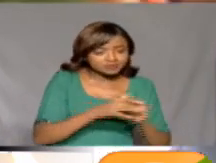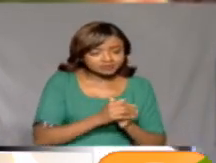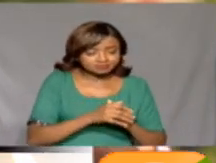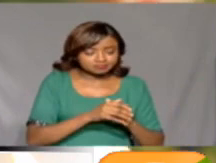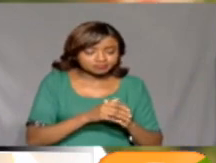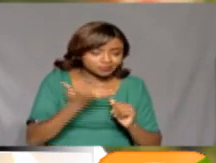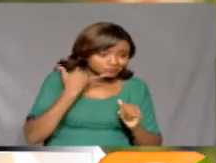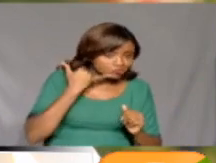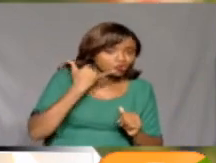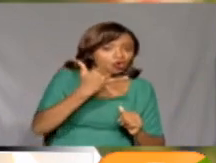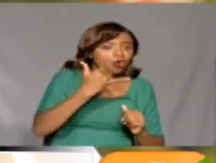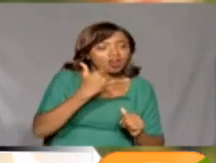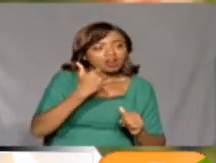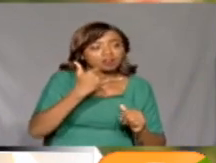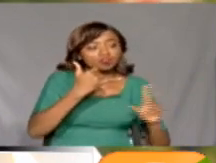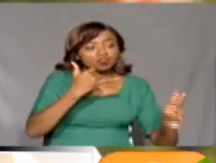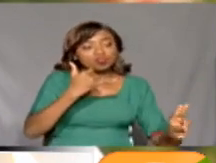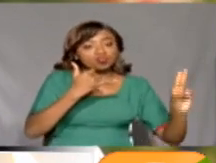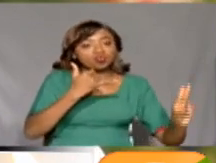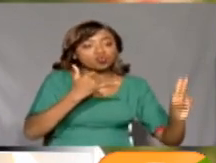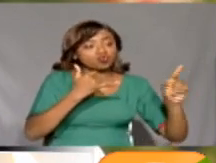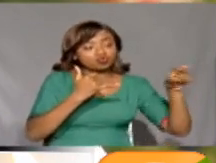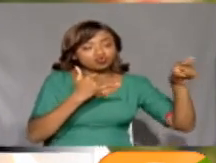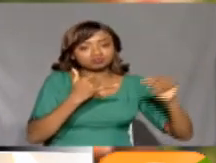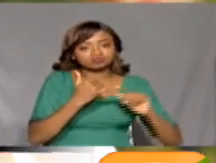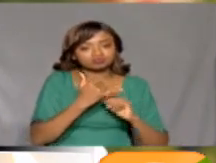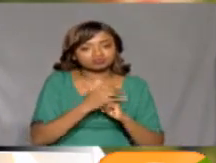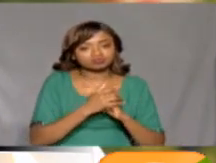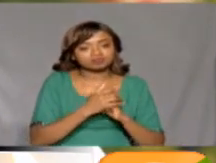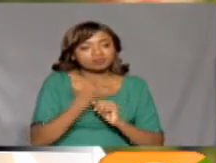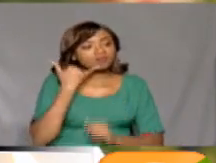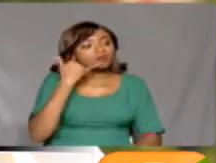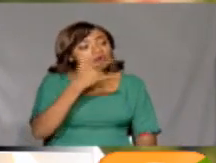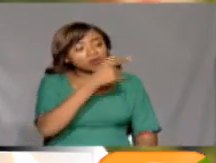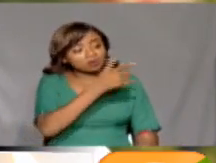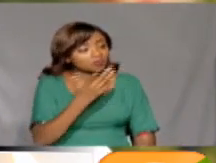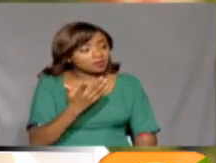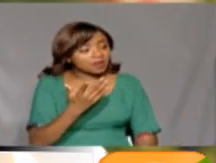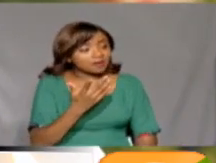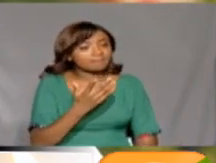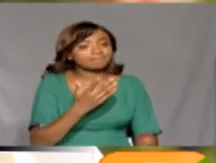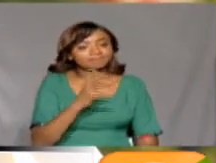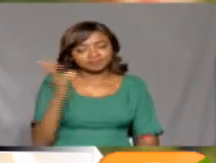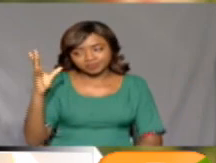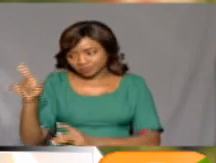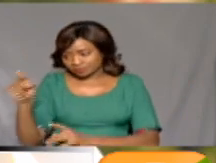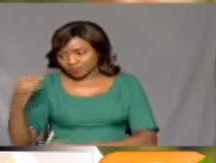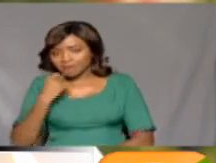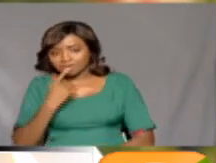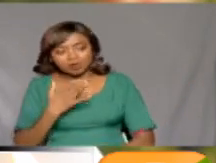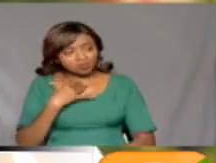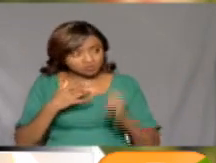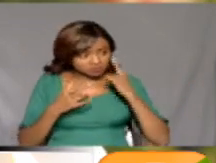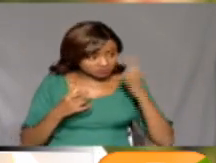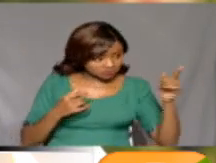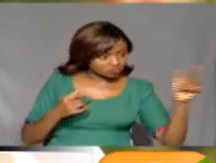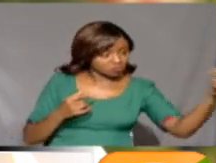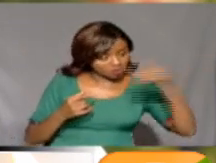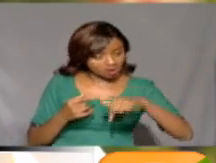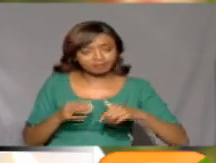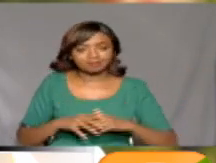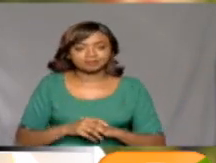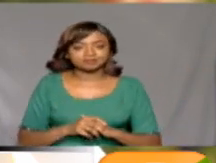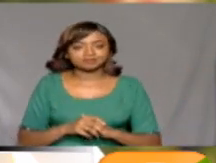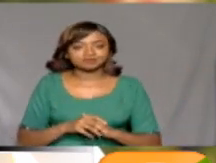President Uhuru. He was then our candidate. He was at home. I told him the president wants to see you.